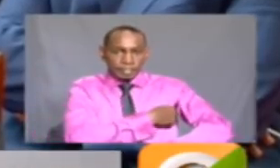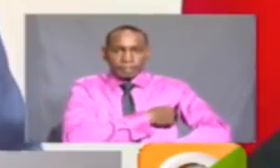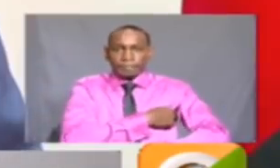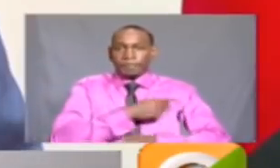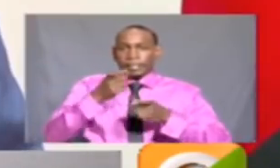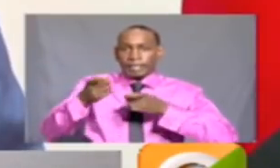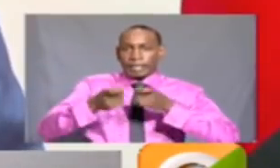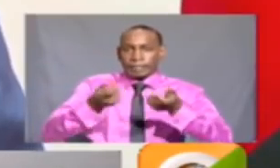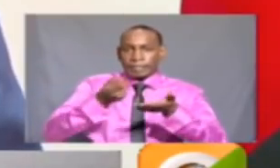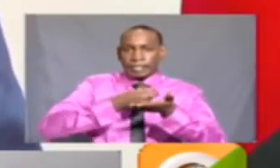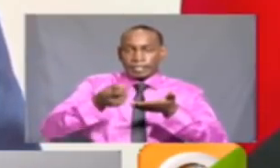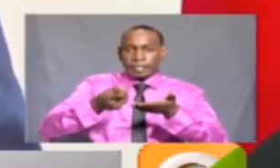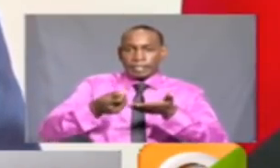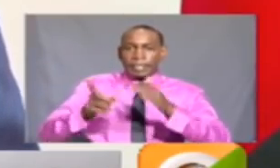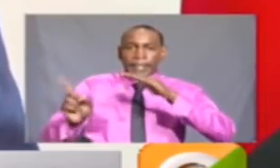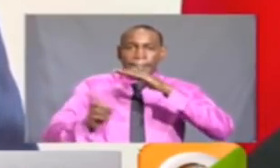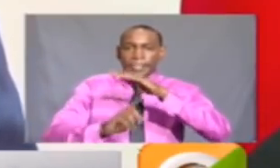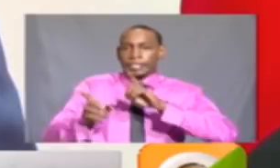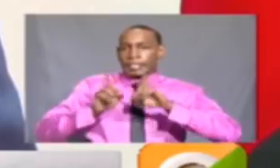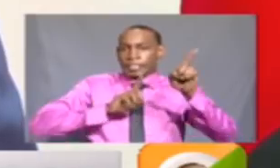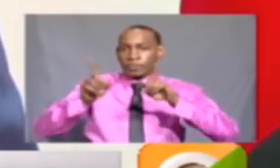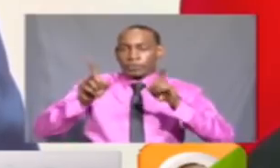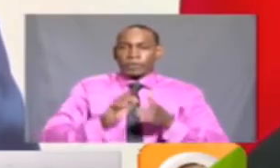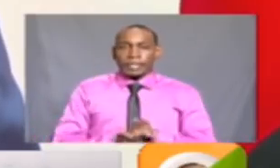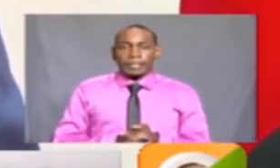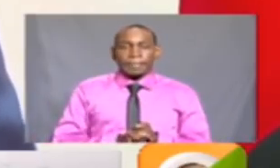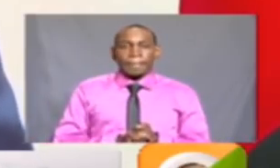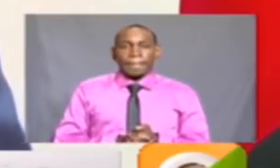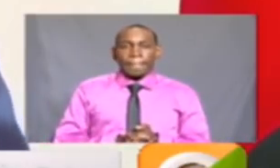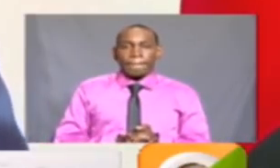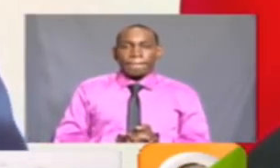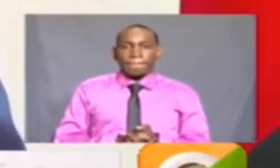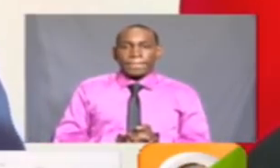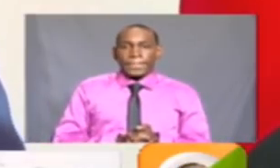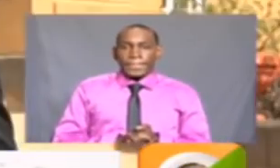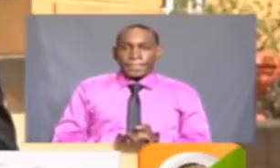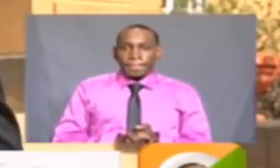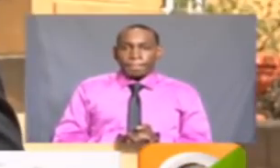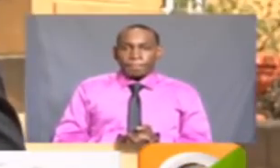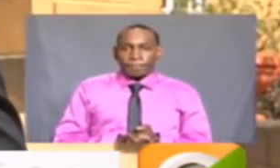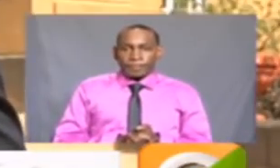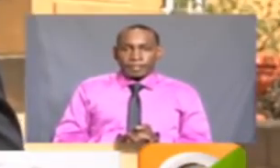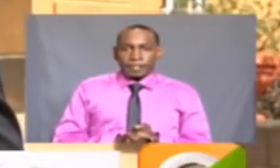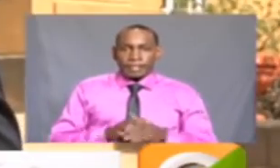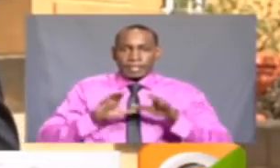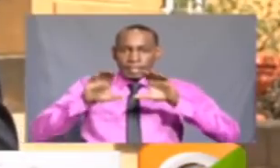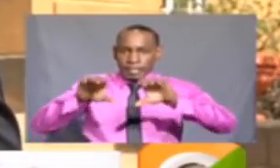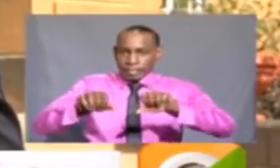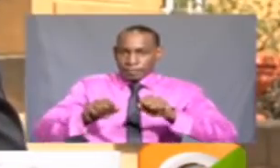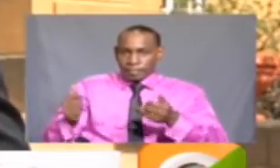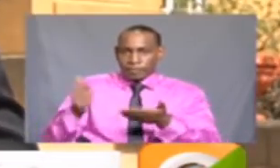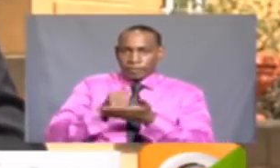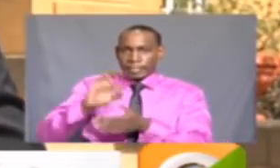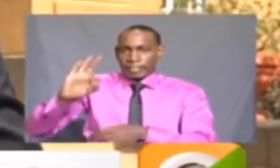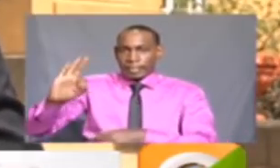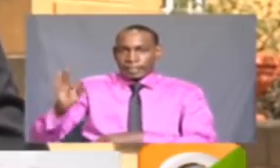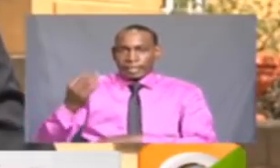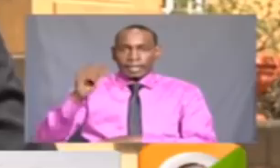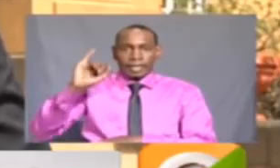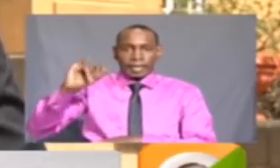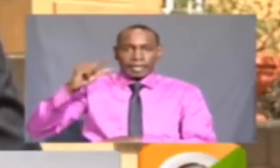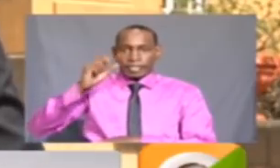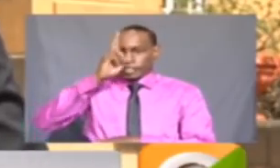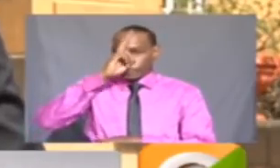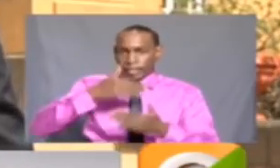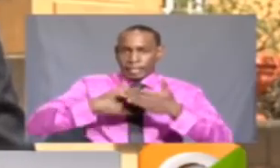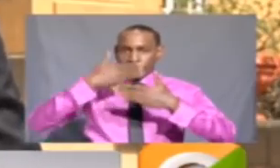Secretary in the Ministry of Tourism. Of my ability. So help me God. And as he assumes office as the third Inspector General of Police for the